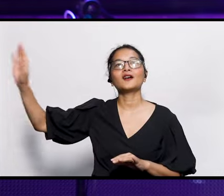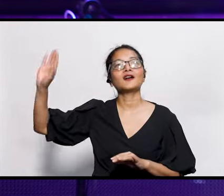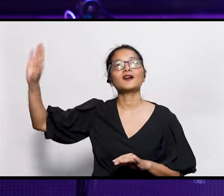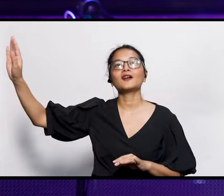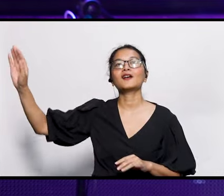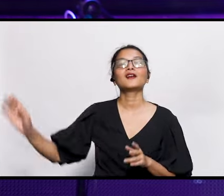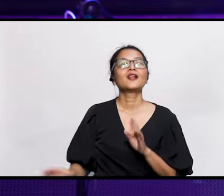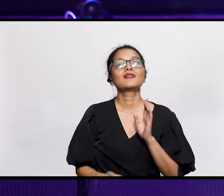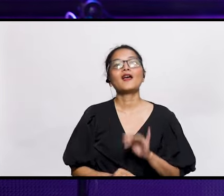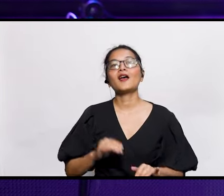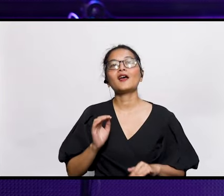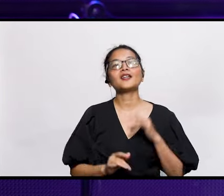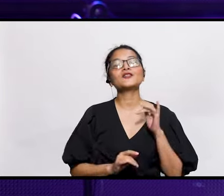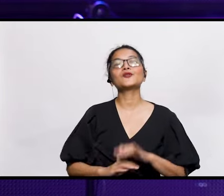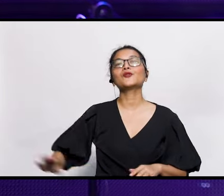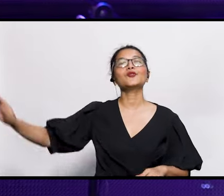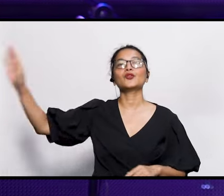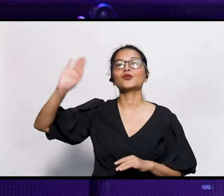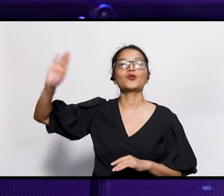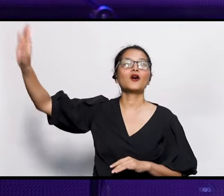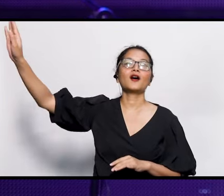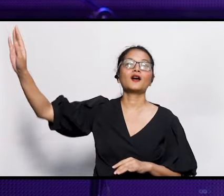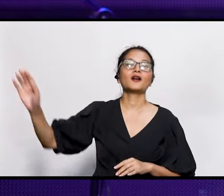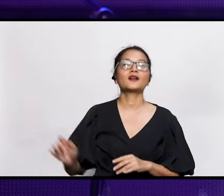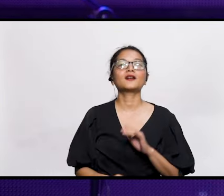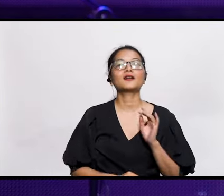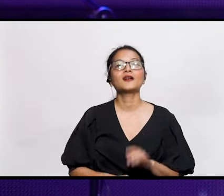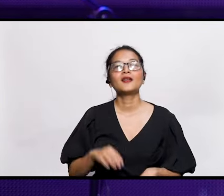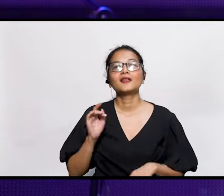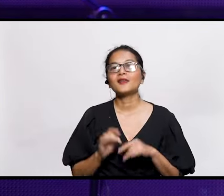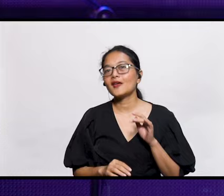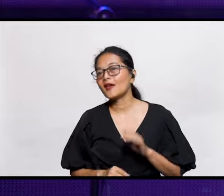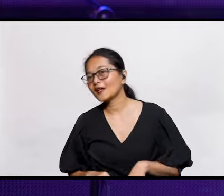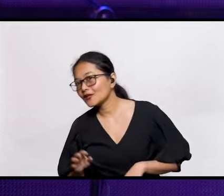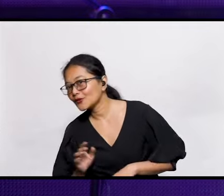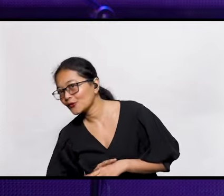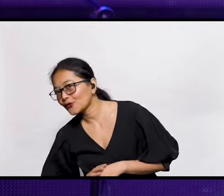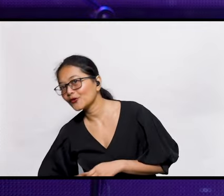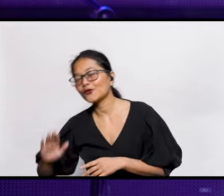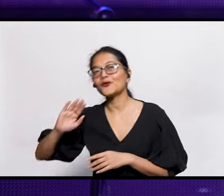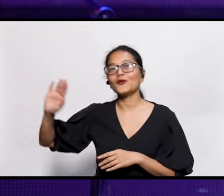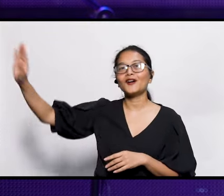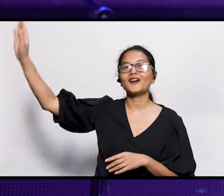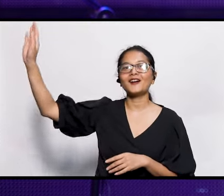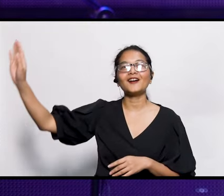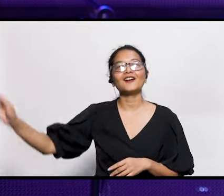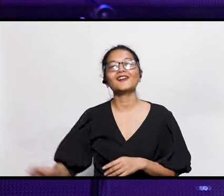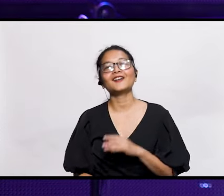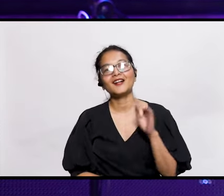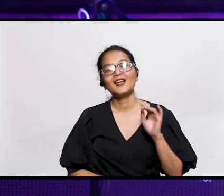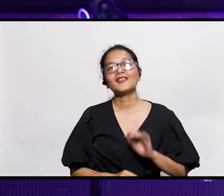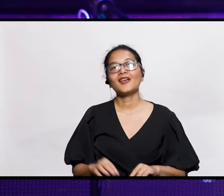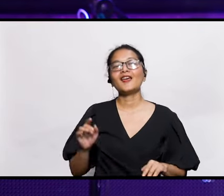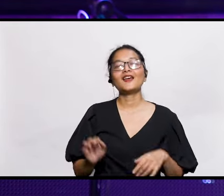are is who you are That is who you